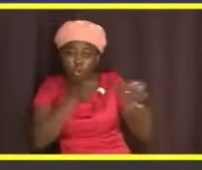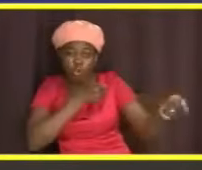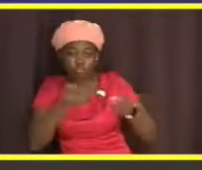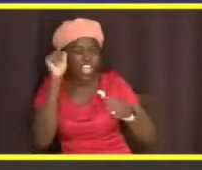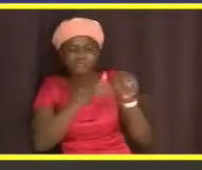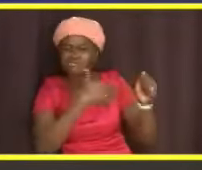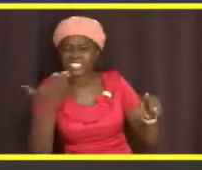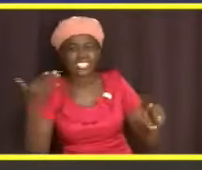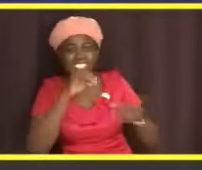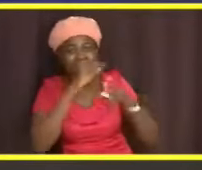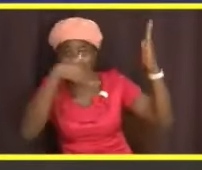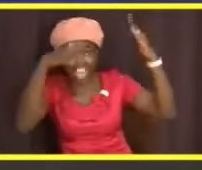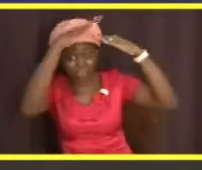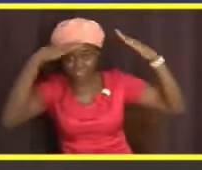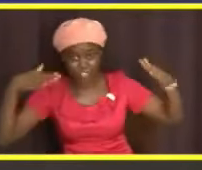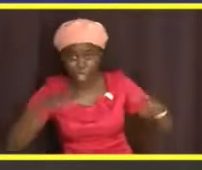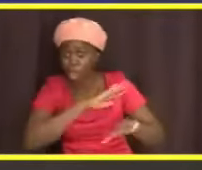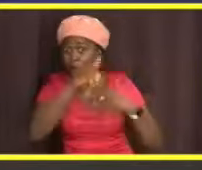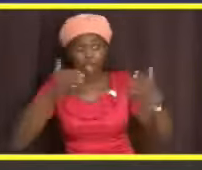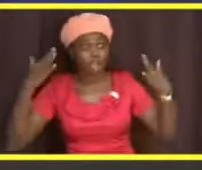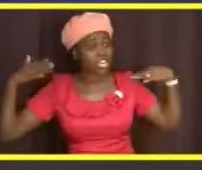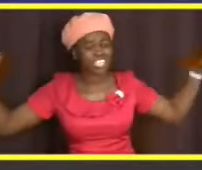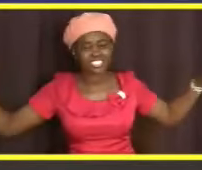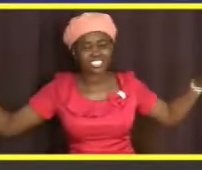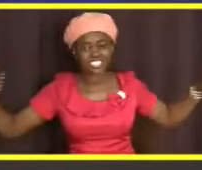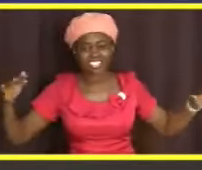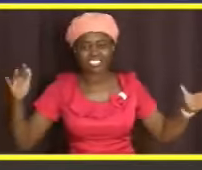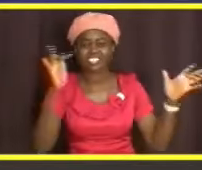heaven, all the angels,